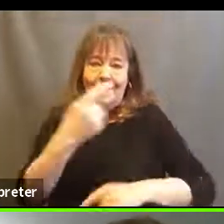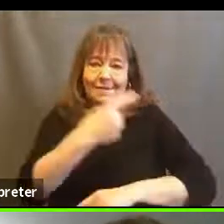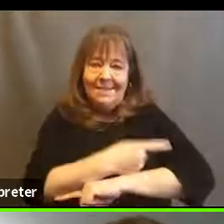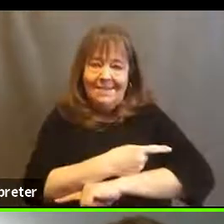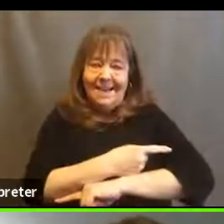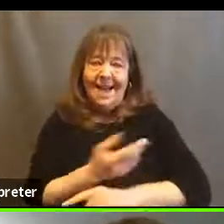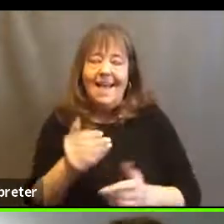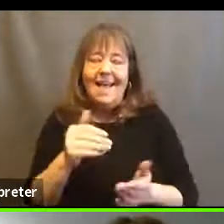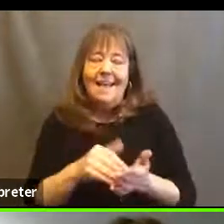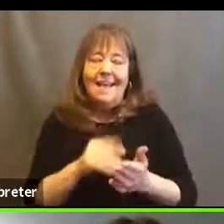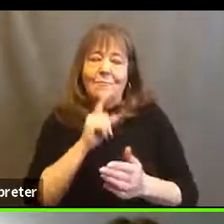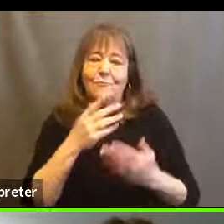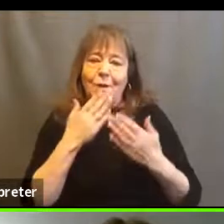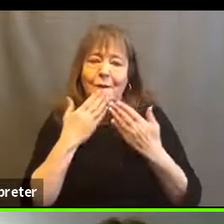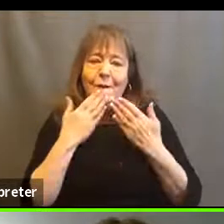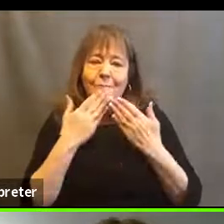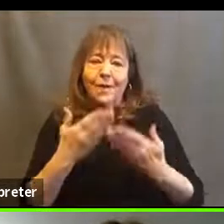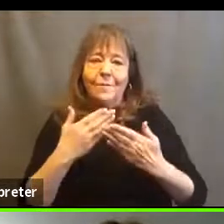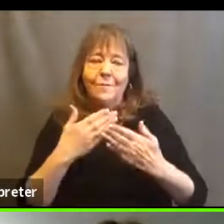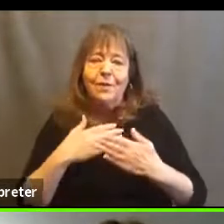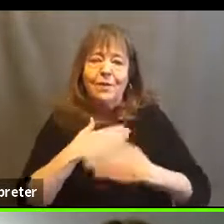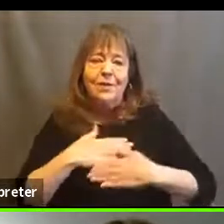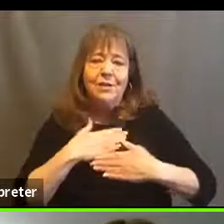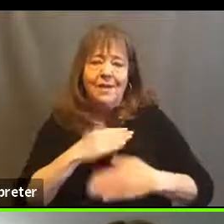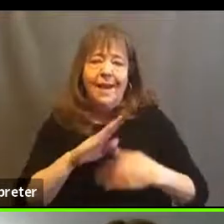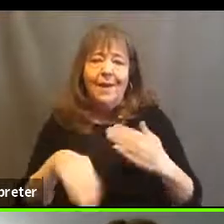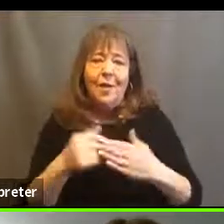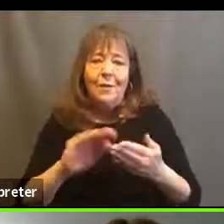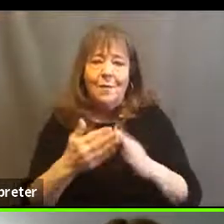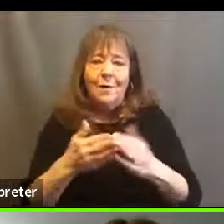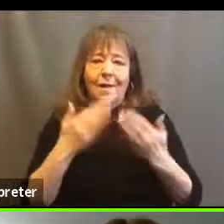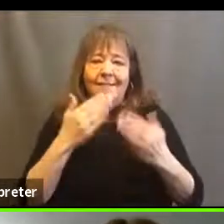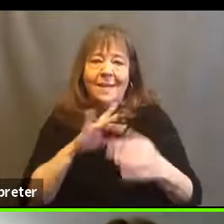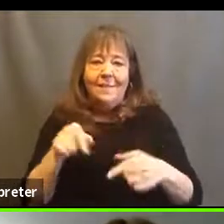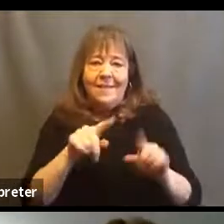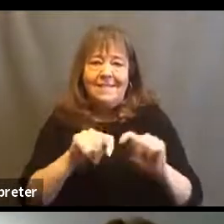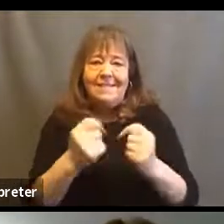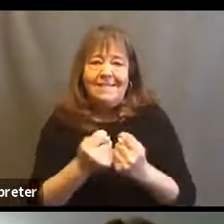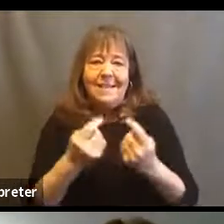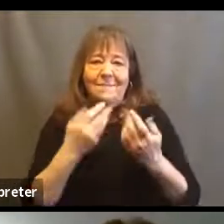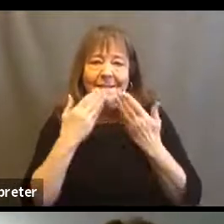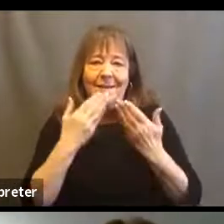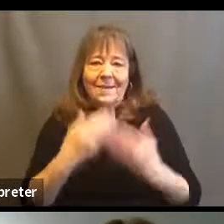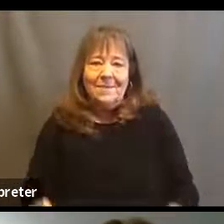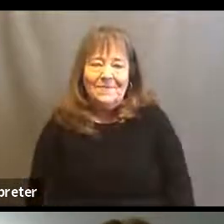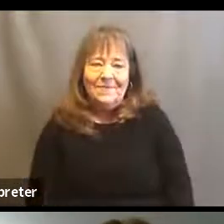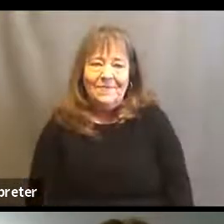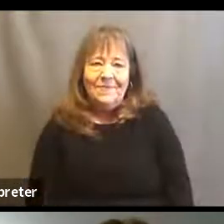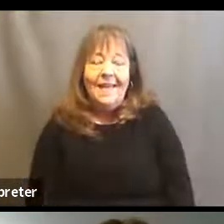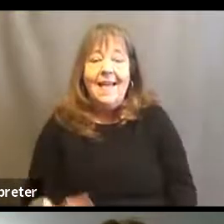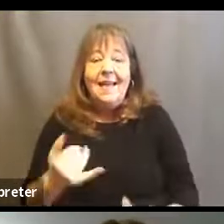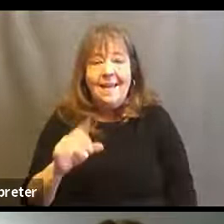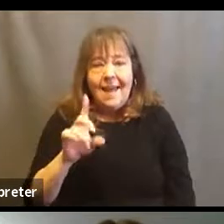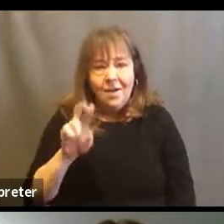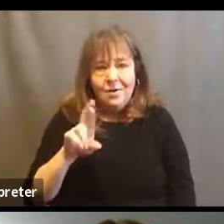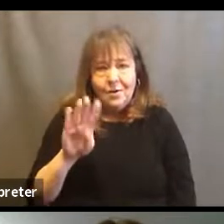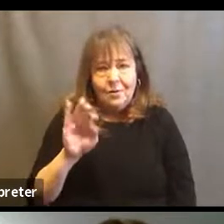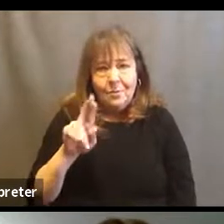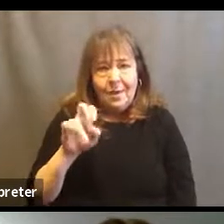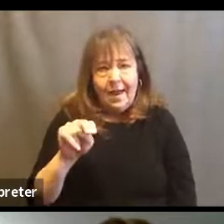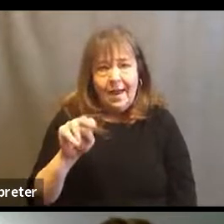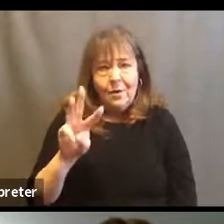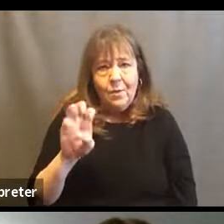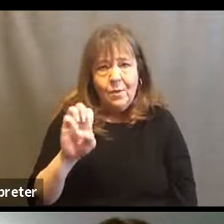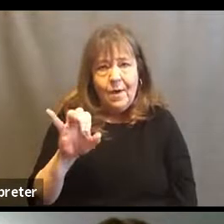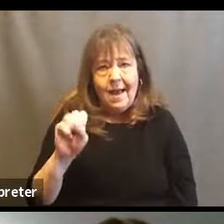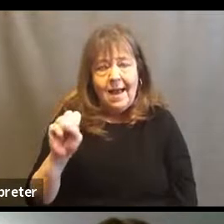I sure appreciate our community and being part of this wonderful team. Thank you. Thank you, Casey. Let's now go to Dr. Brian Weiss, Chief Medical